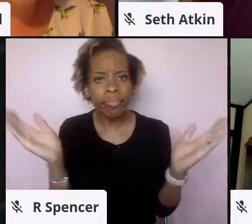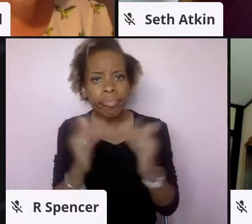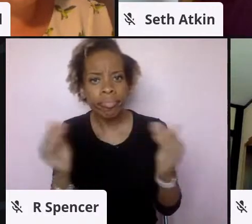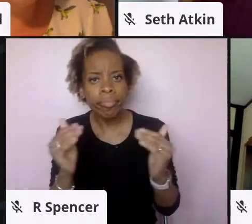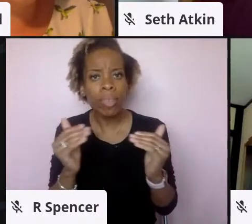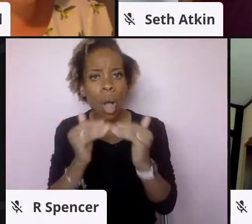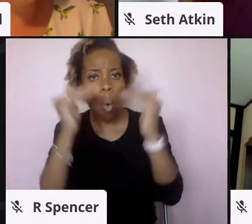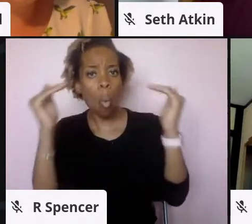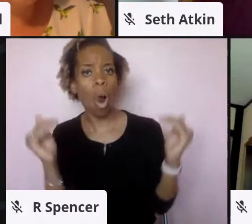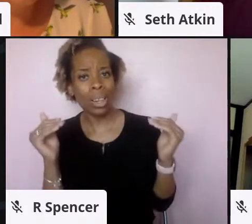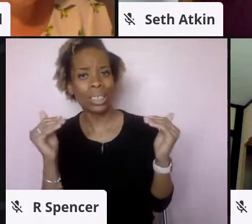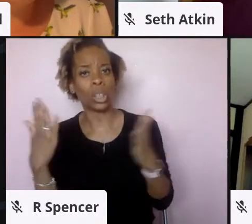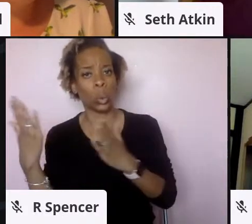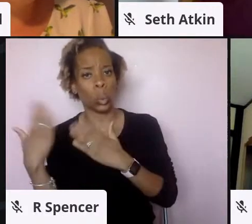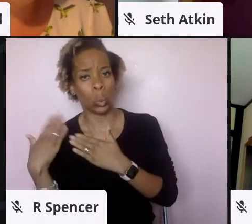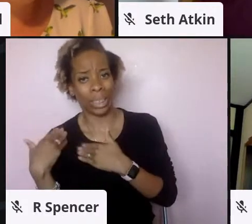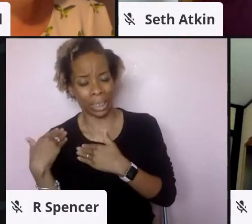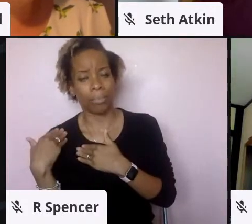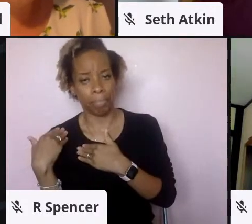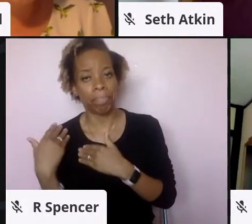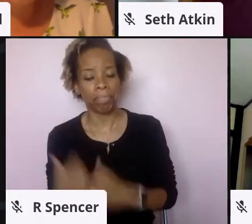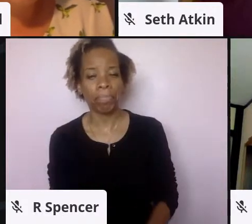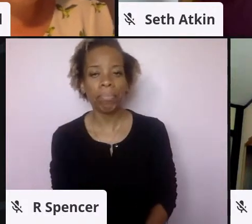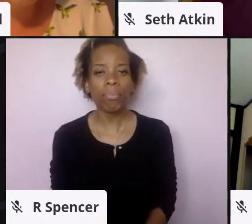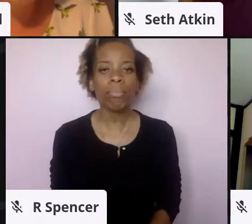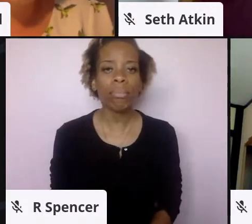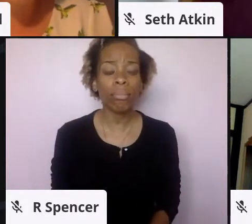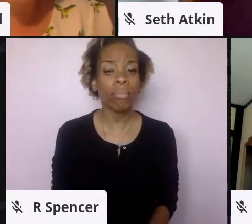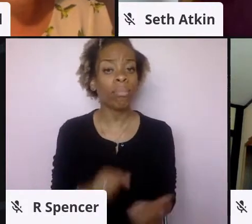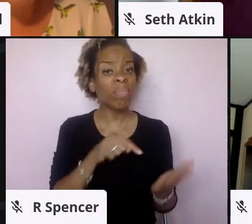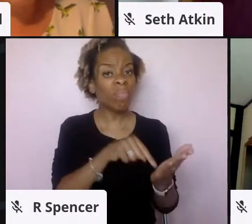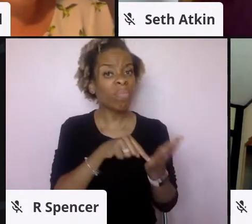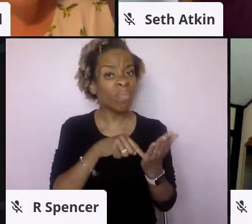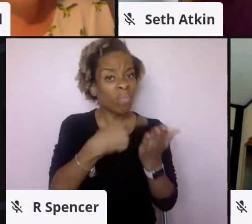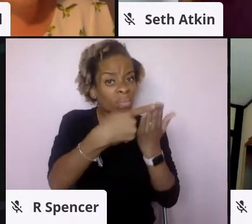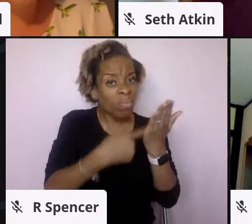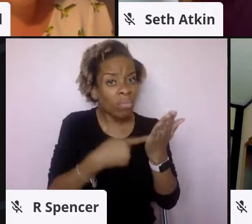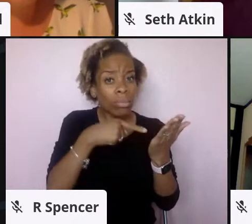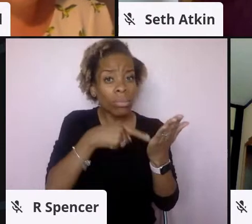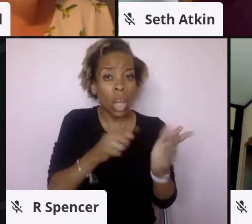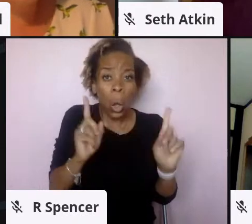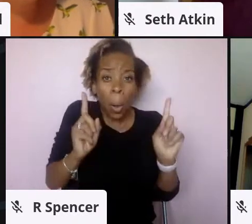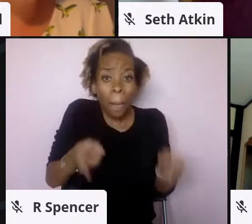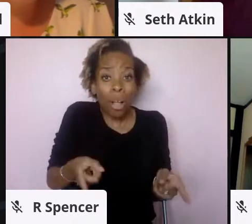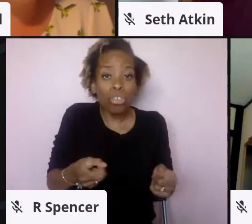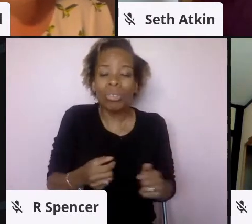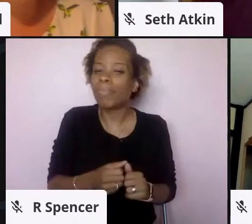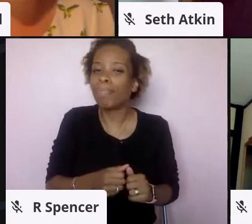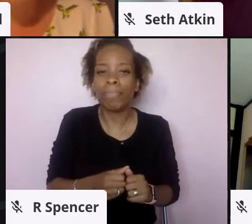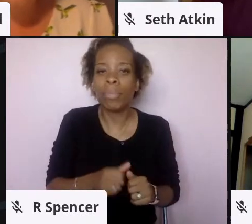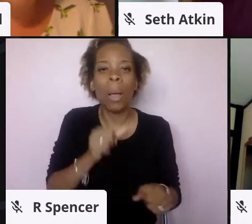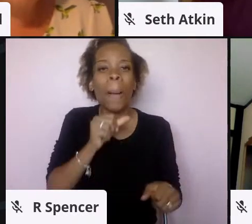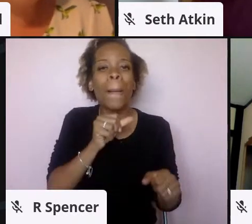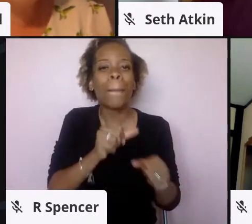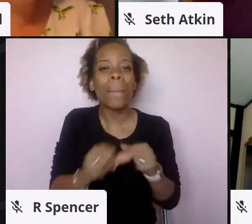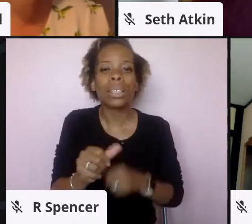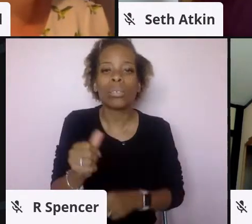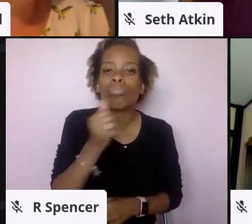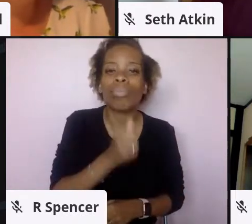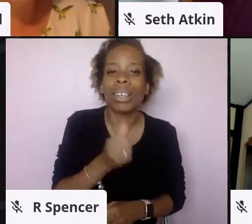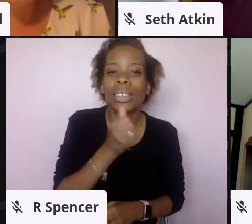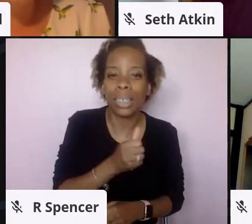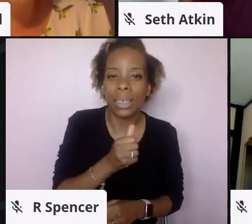equality duties. Although they're not compulsory, as I say, they are best practice, and we should be encouraging and putting